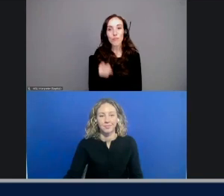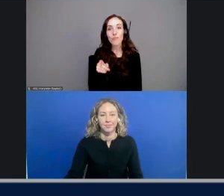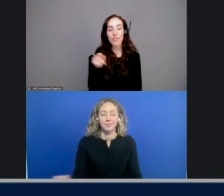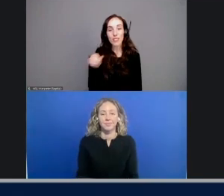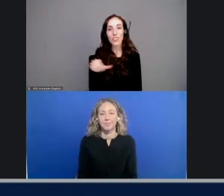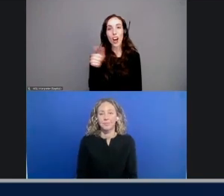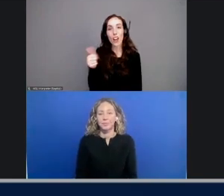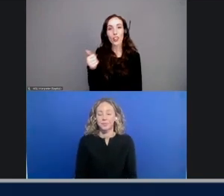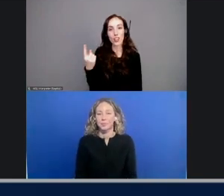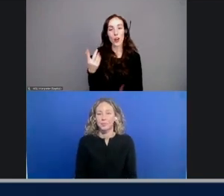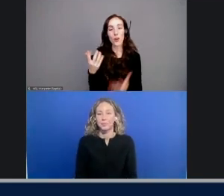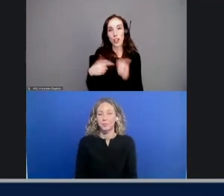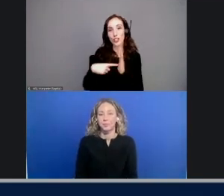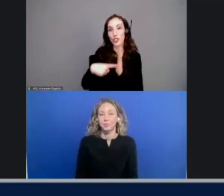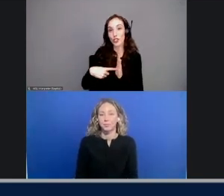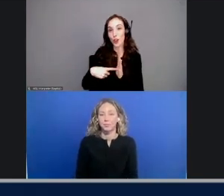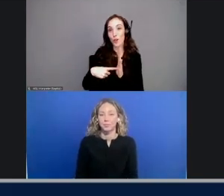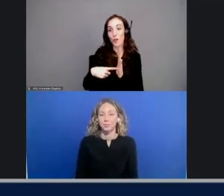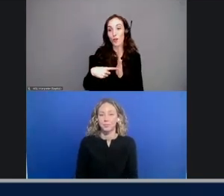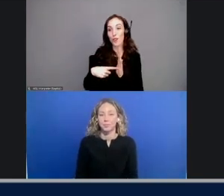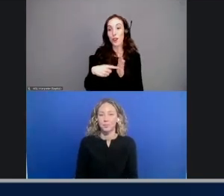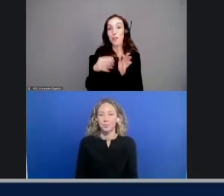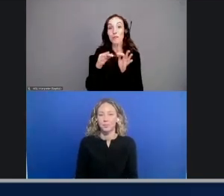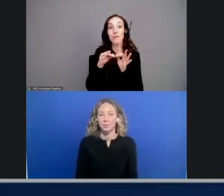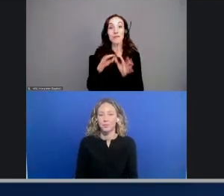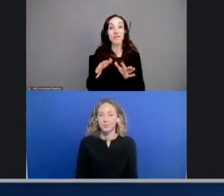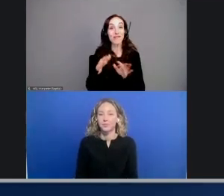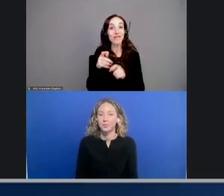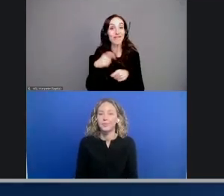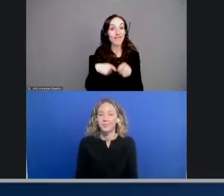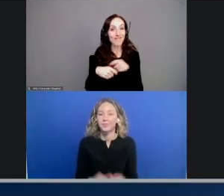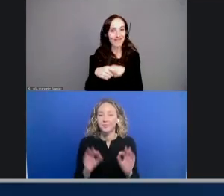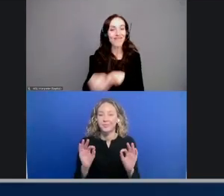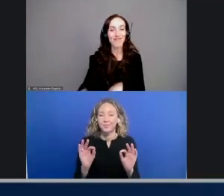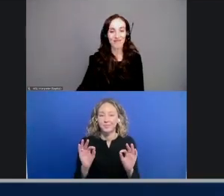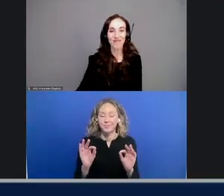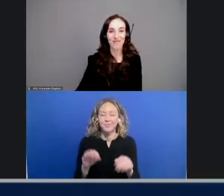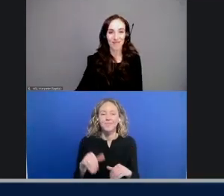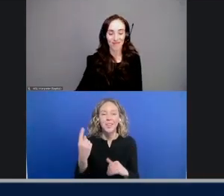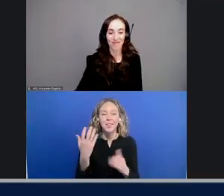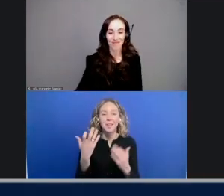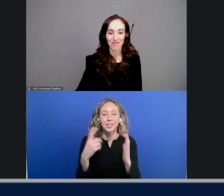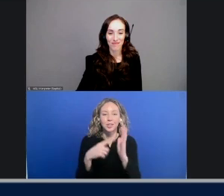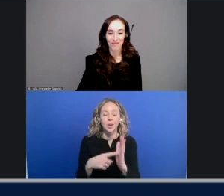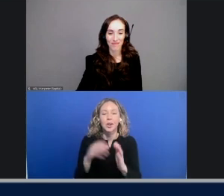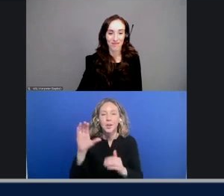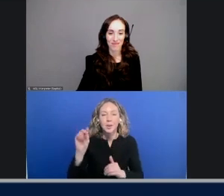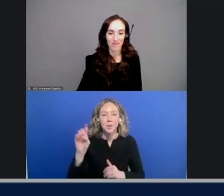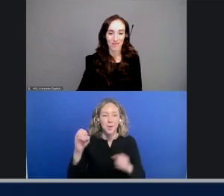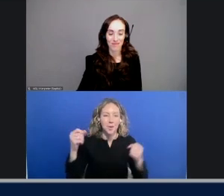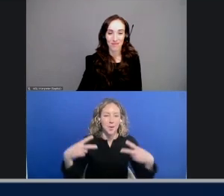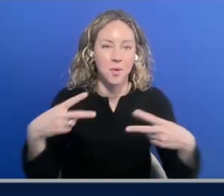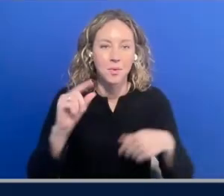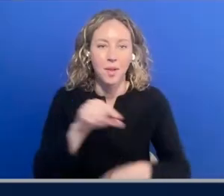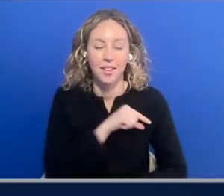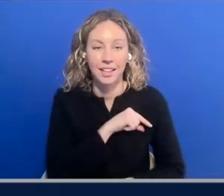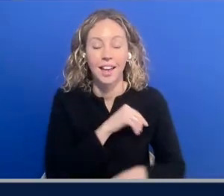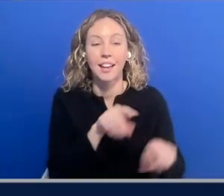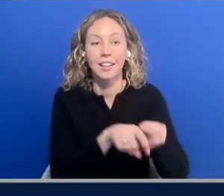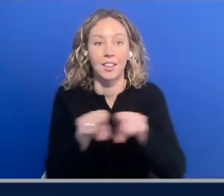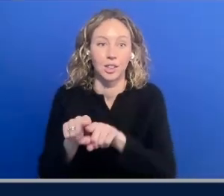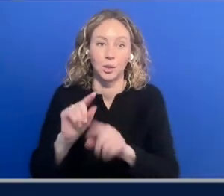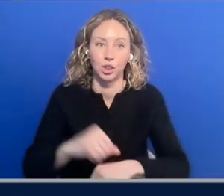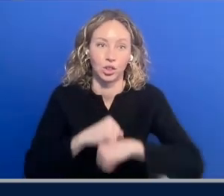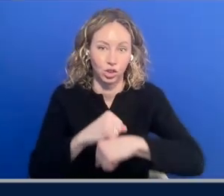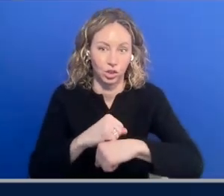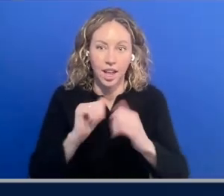highlight is we talked about code quality. Right. The other aspect of this is security. Okay. What can we do to improve the